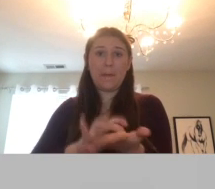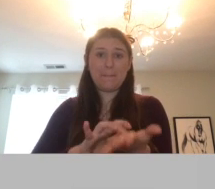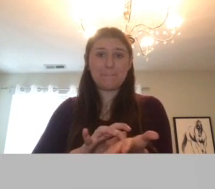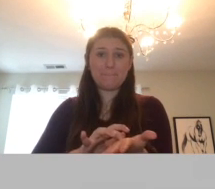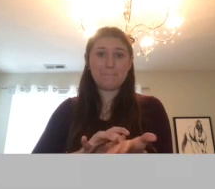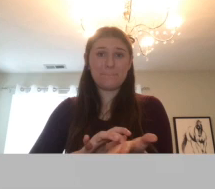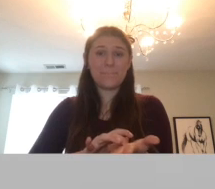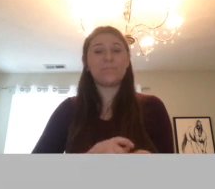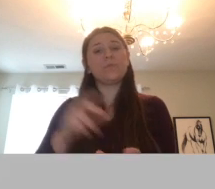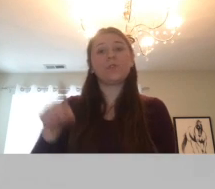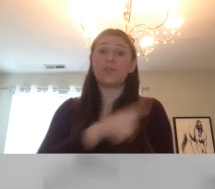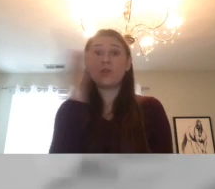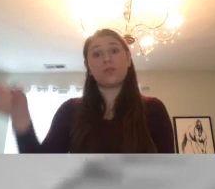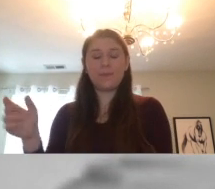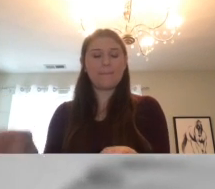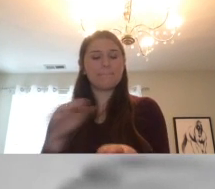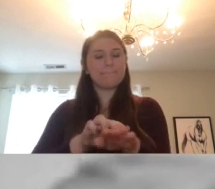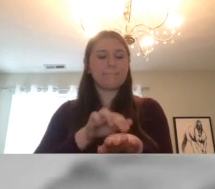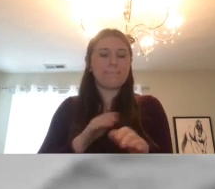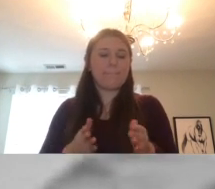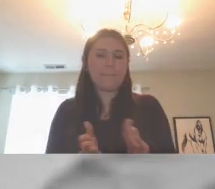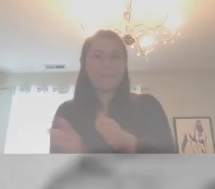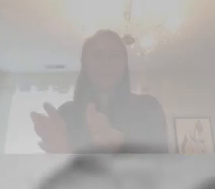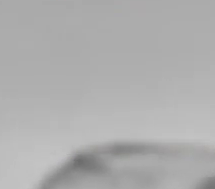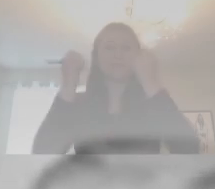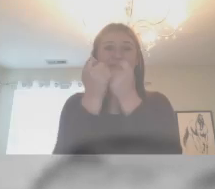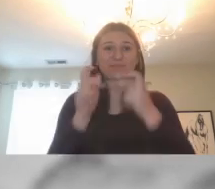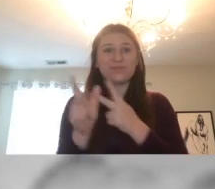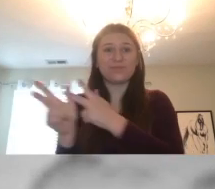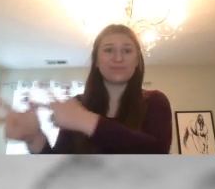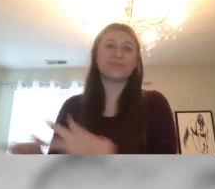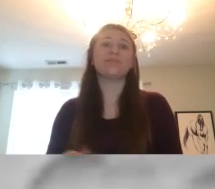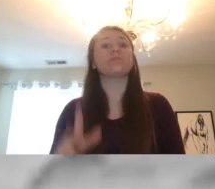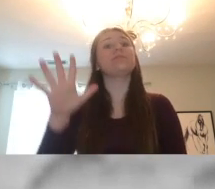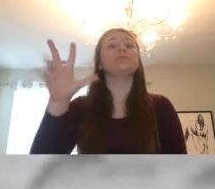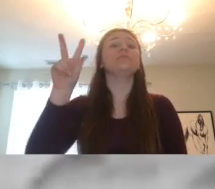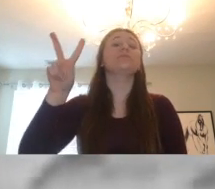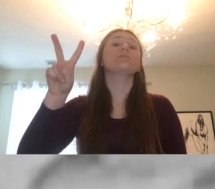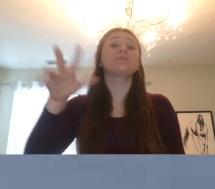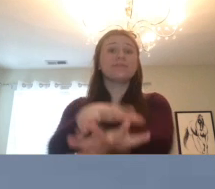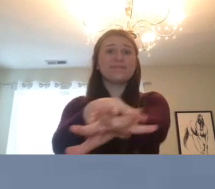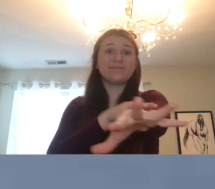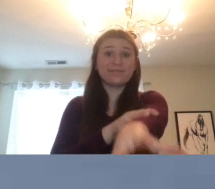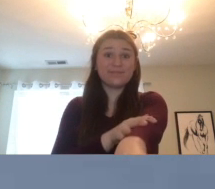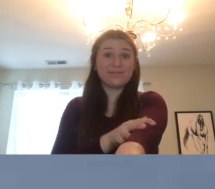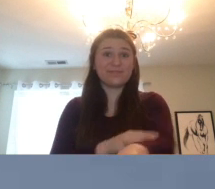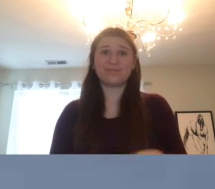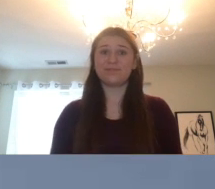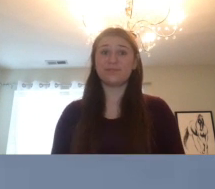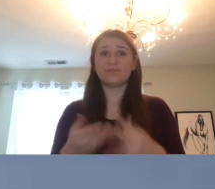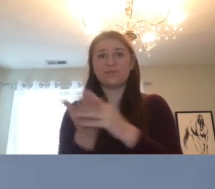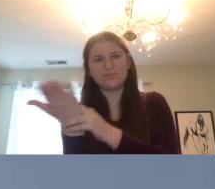to run 52 miles in a matter of hours, through temperatures of 56 degrees below zero. These conditions